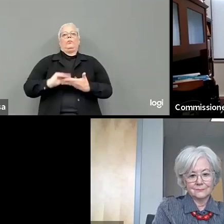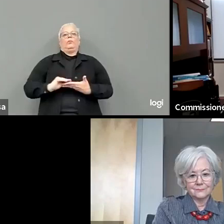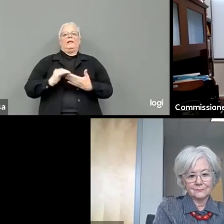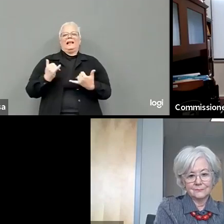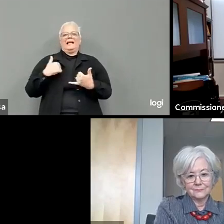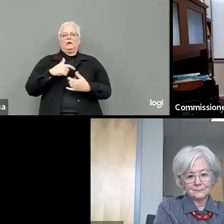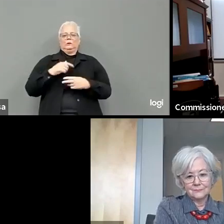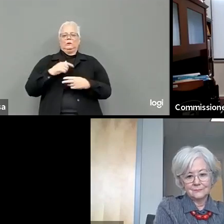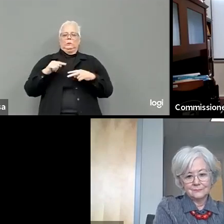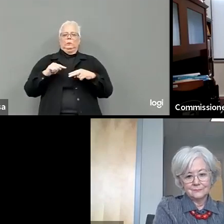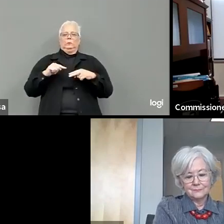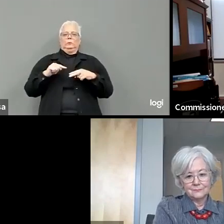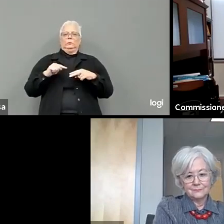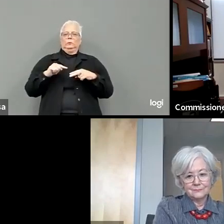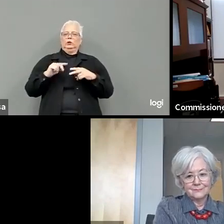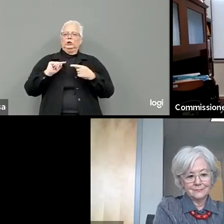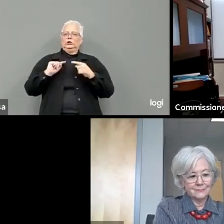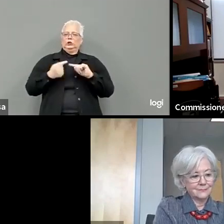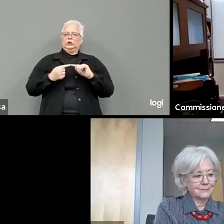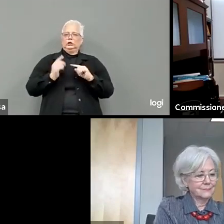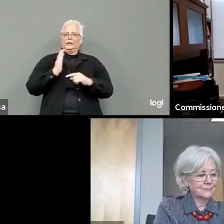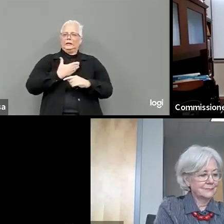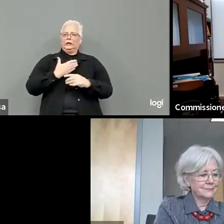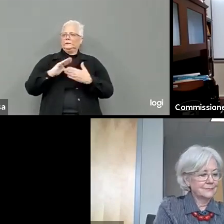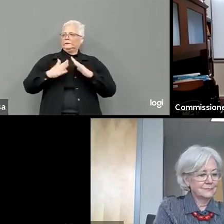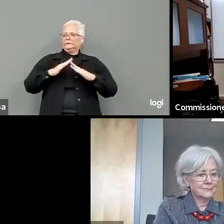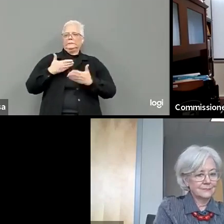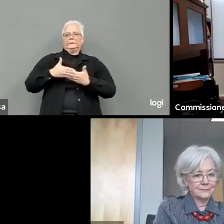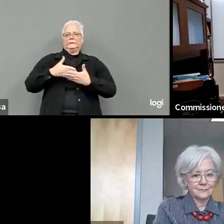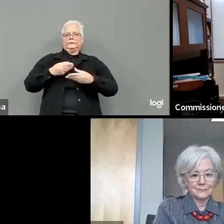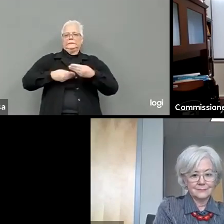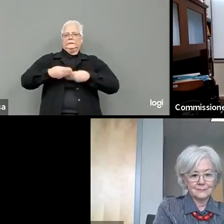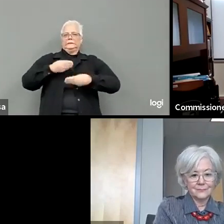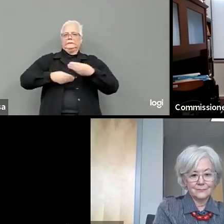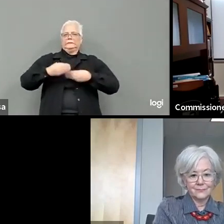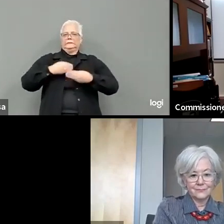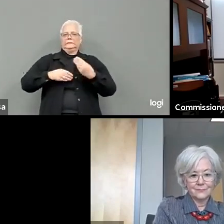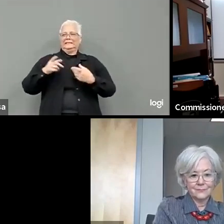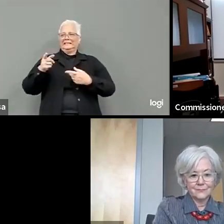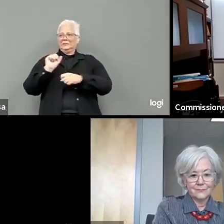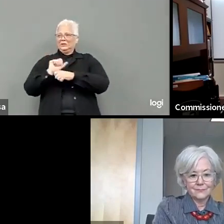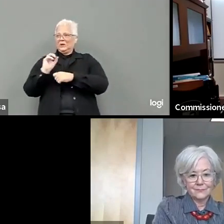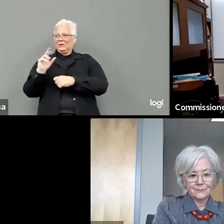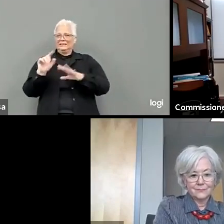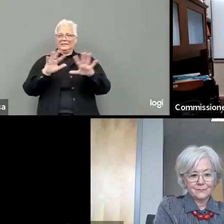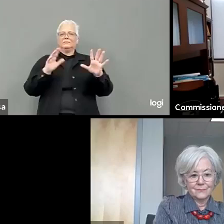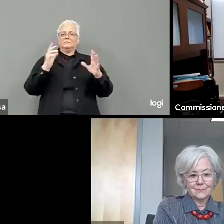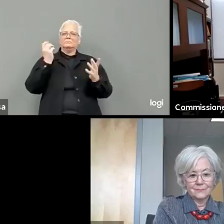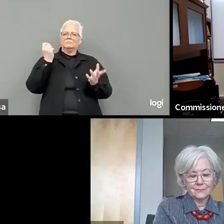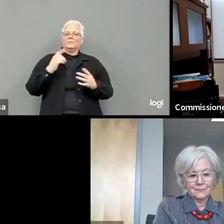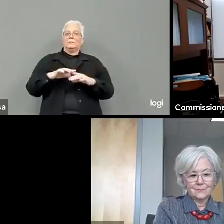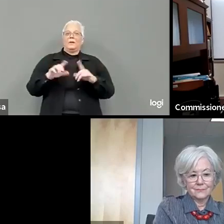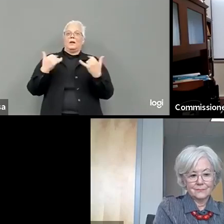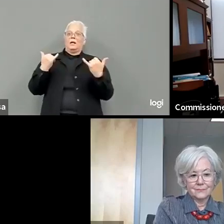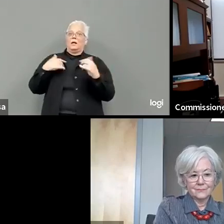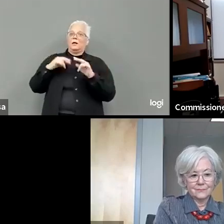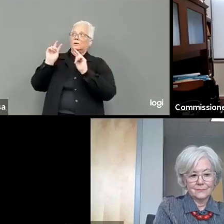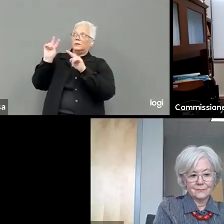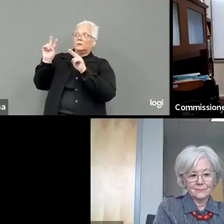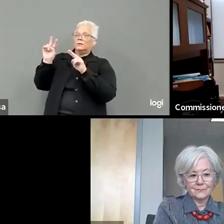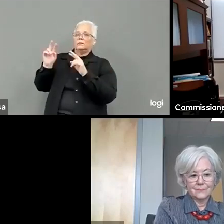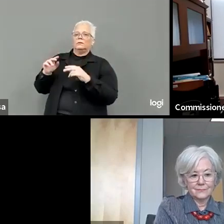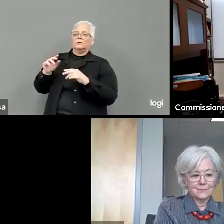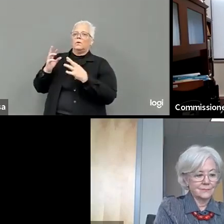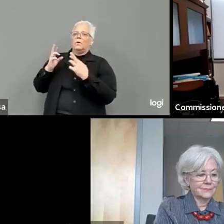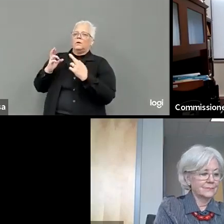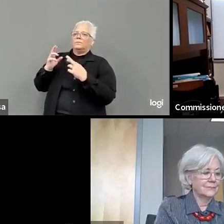would absolutely be helpful. And I'm thankful that they're thinking about local communities